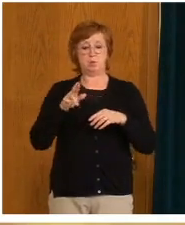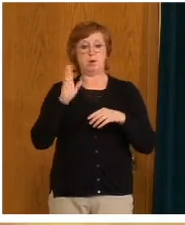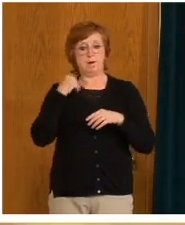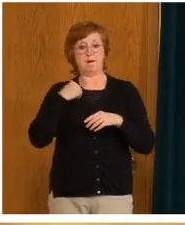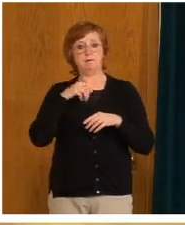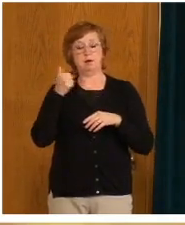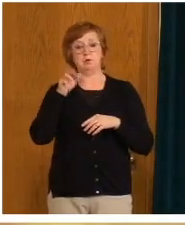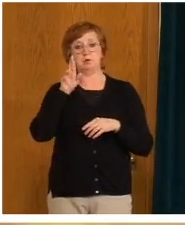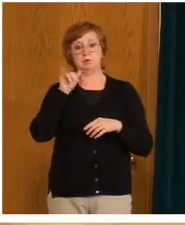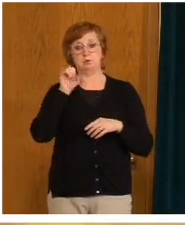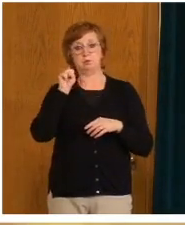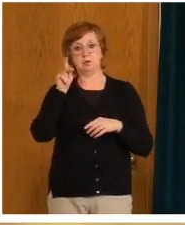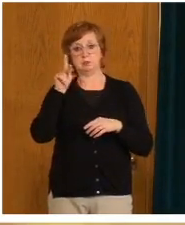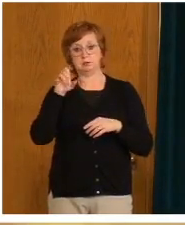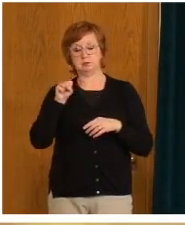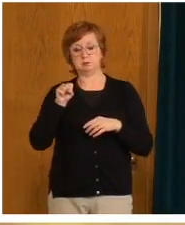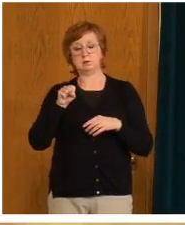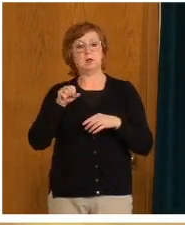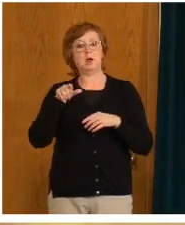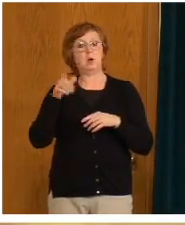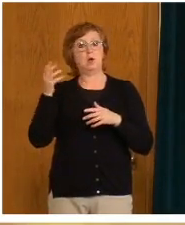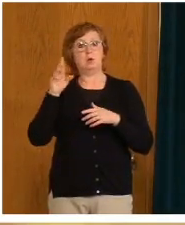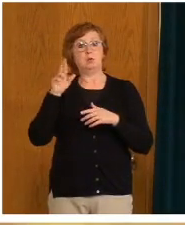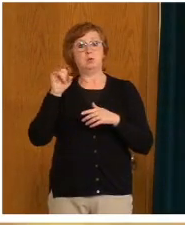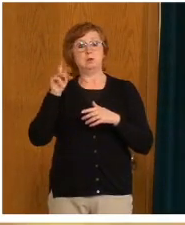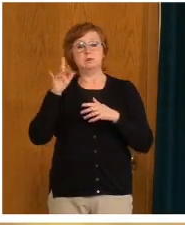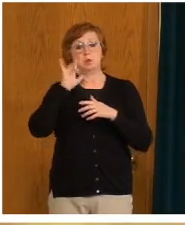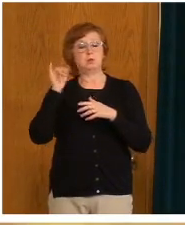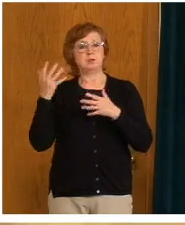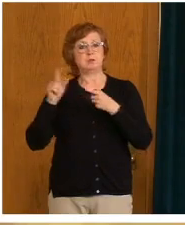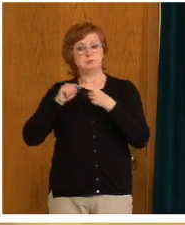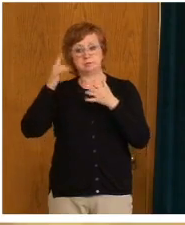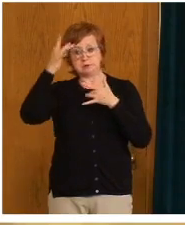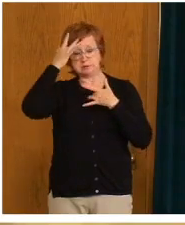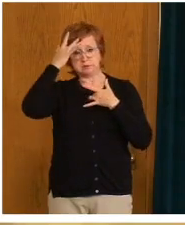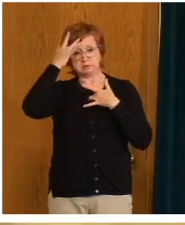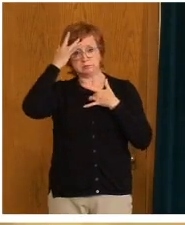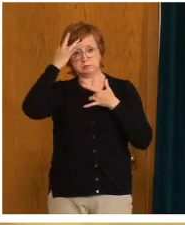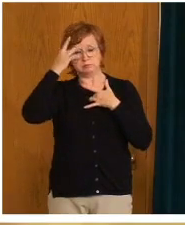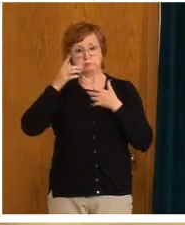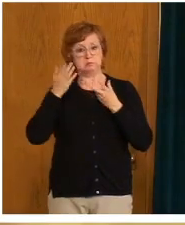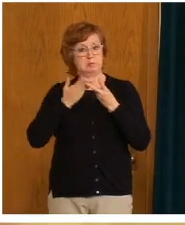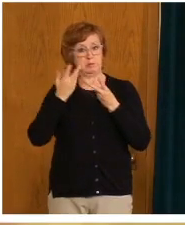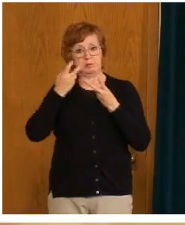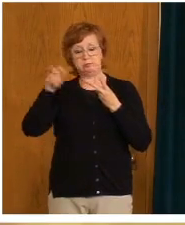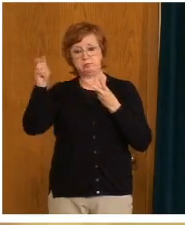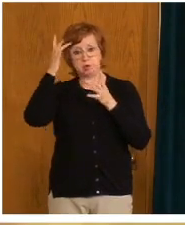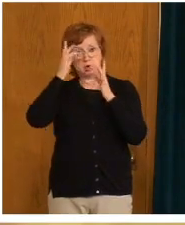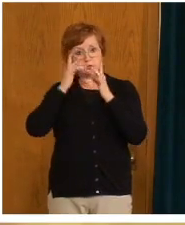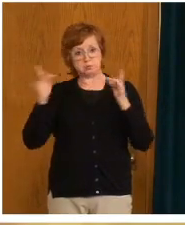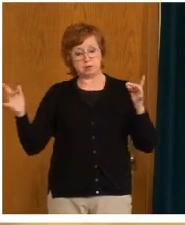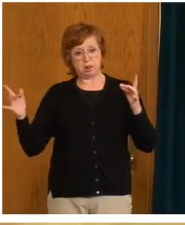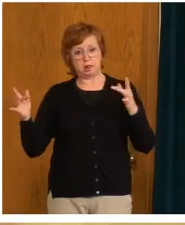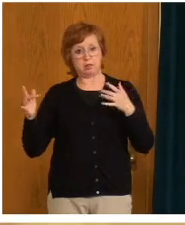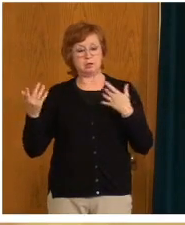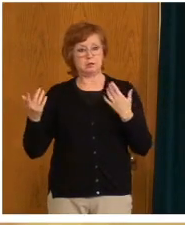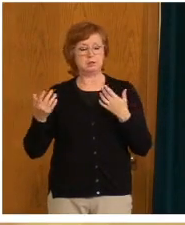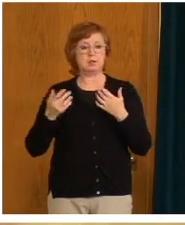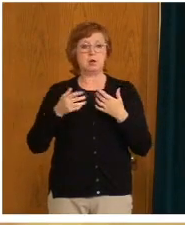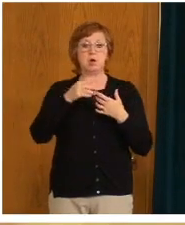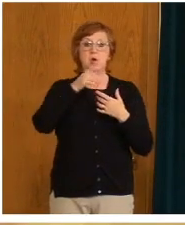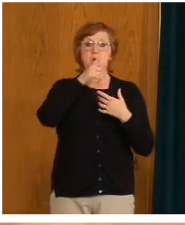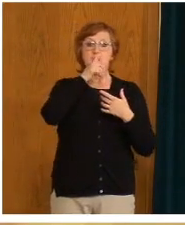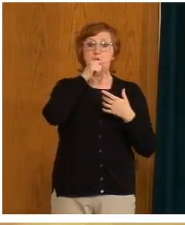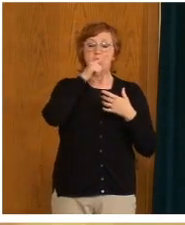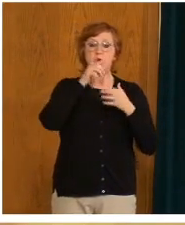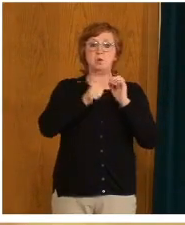may get sick, you may end up in a hospital, as we say, the vast majority of people that do end up in our